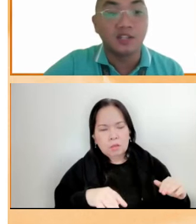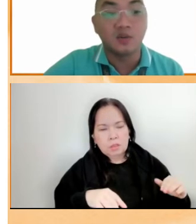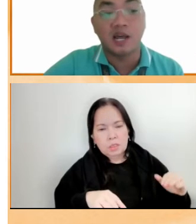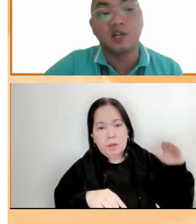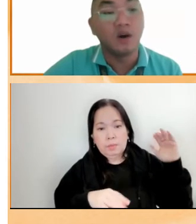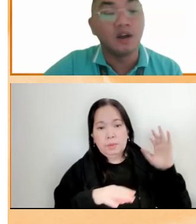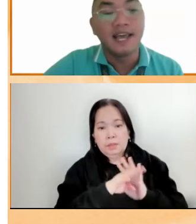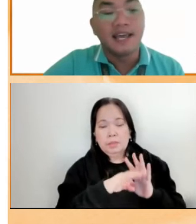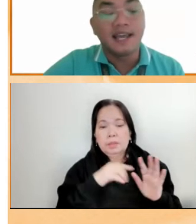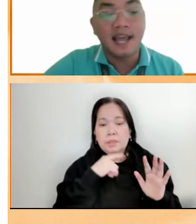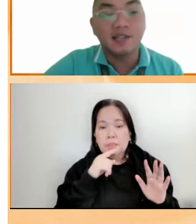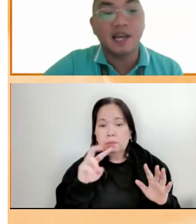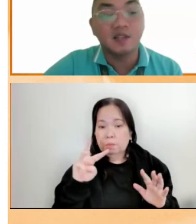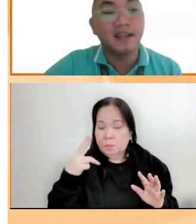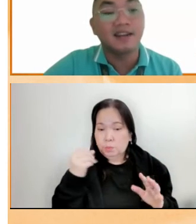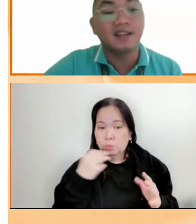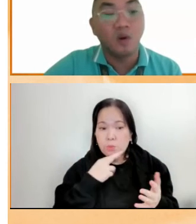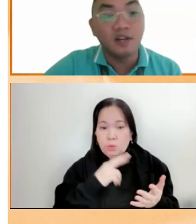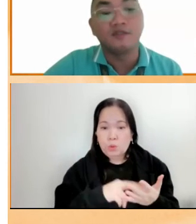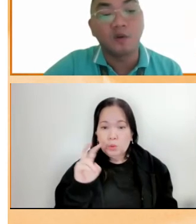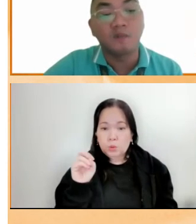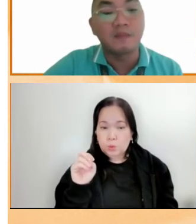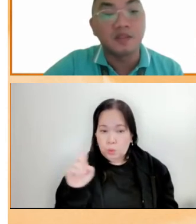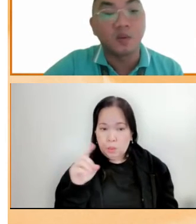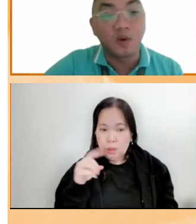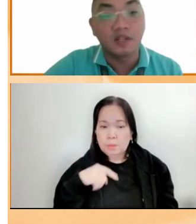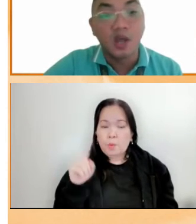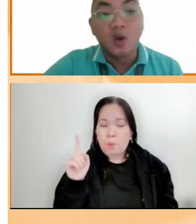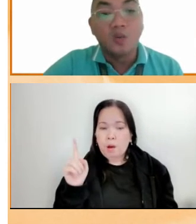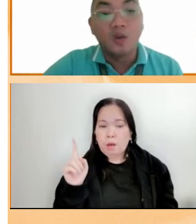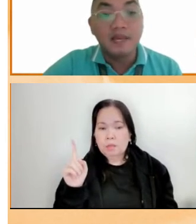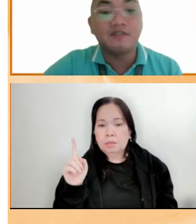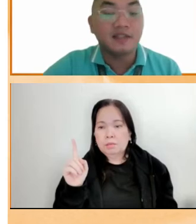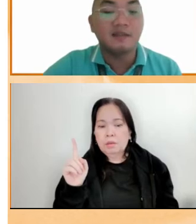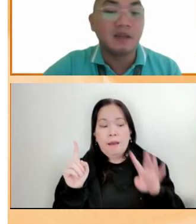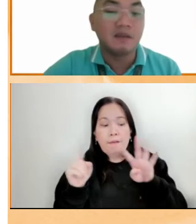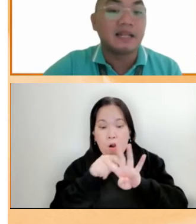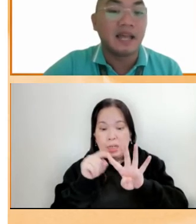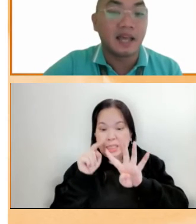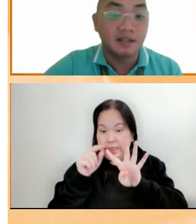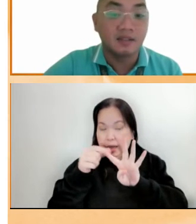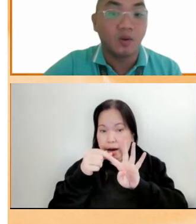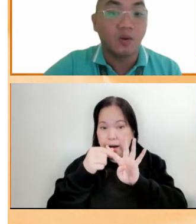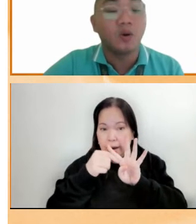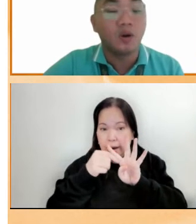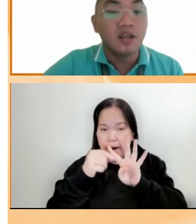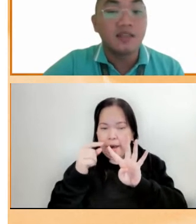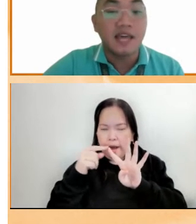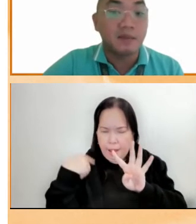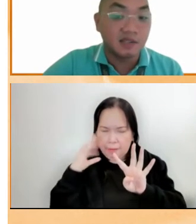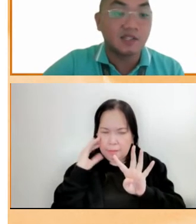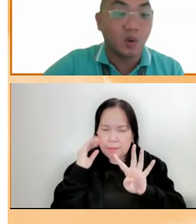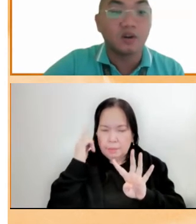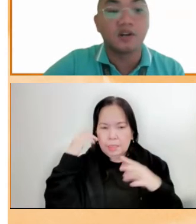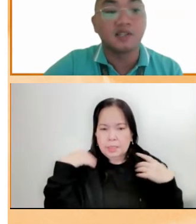in 2001, it has estimated that 1 in 4 people in the world will be affected by mental health or the